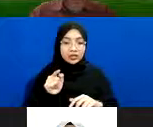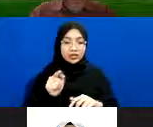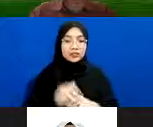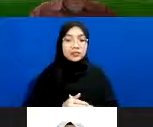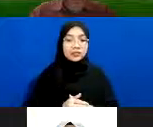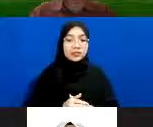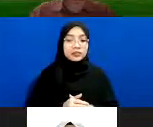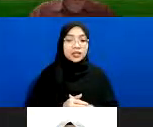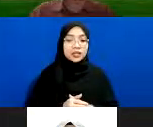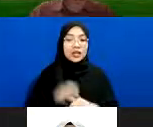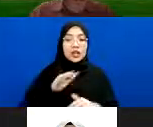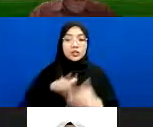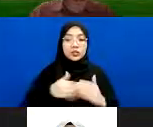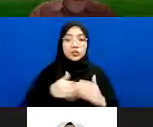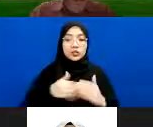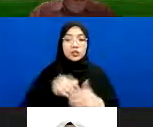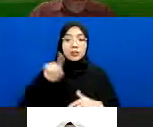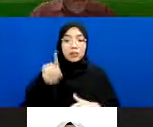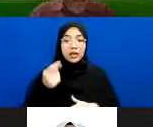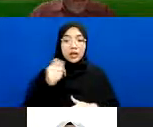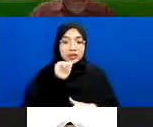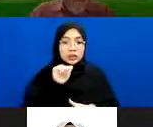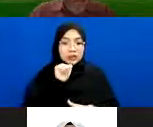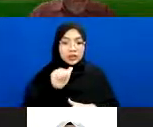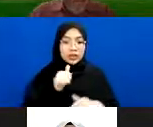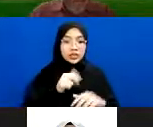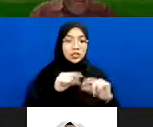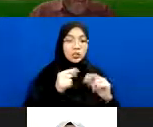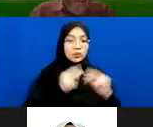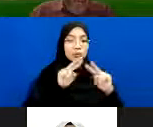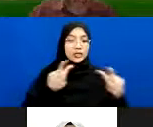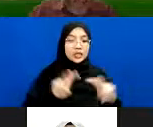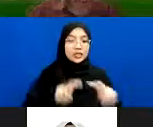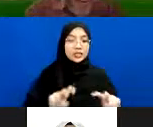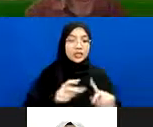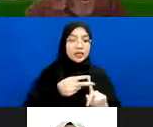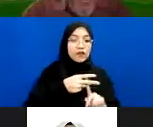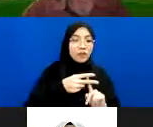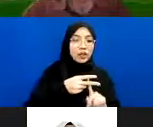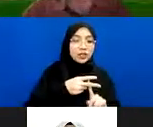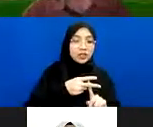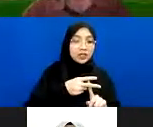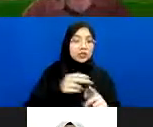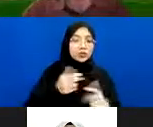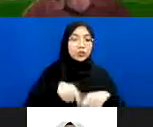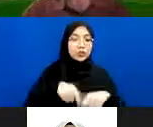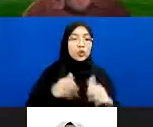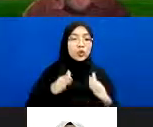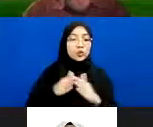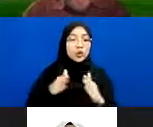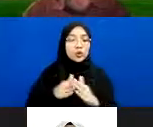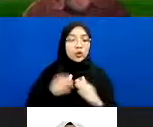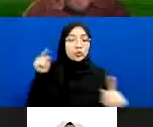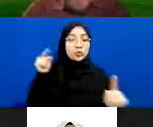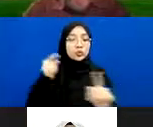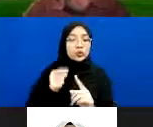Version Scale by Forlin et al. In 2011 with suitable adaptation. The scale will assess